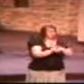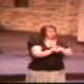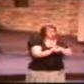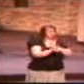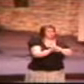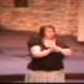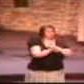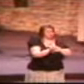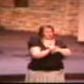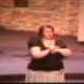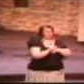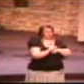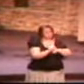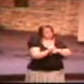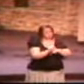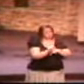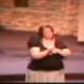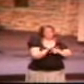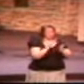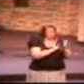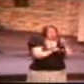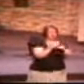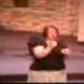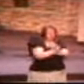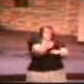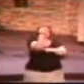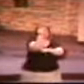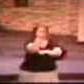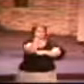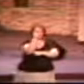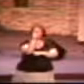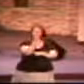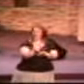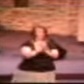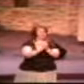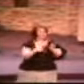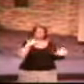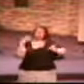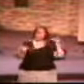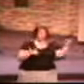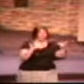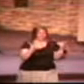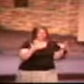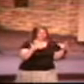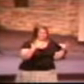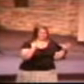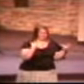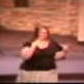where Jesus wins and you've got to pick a side so don't be stupid